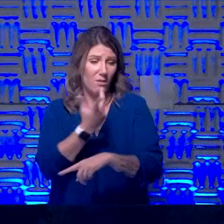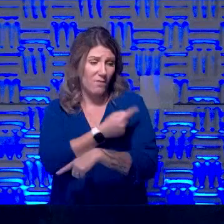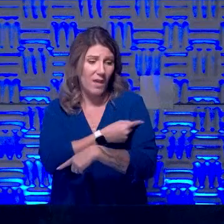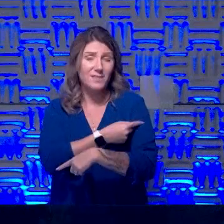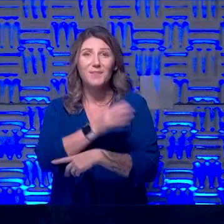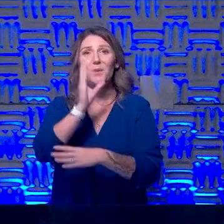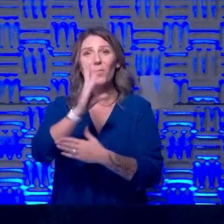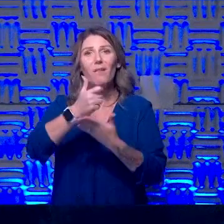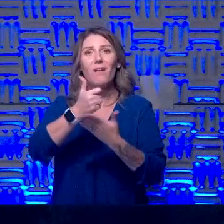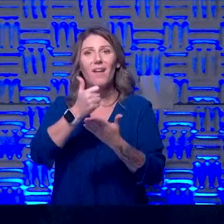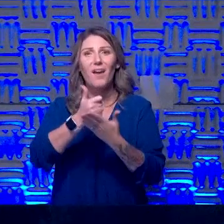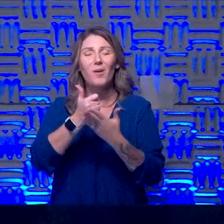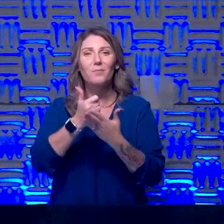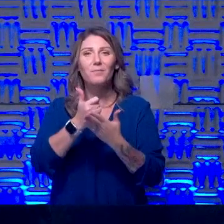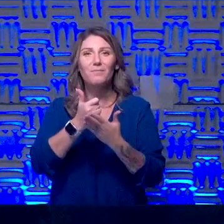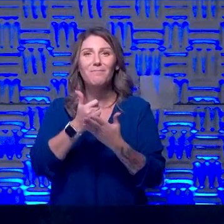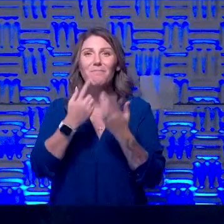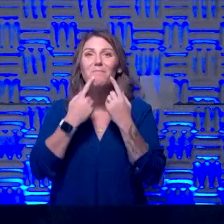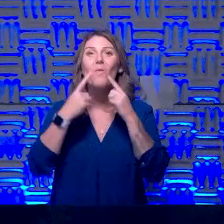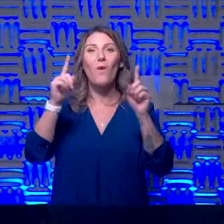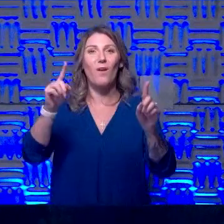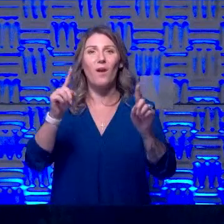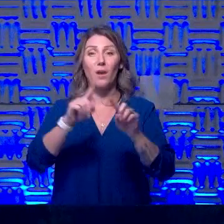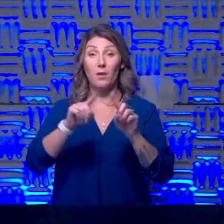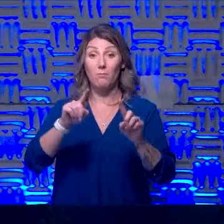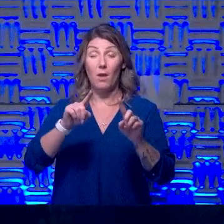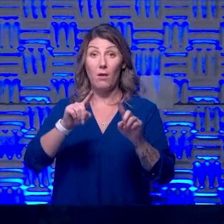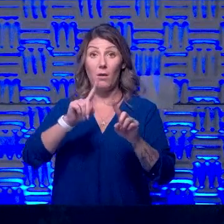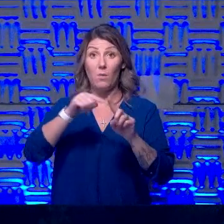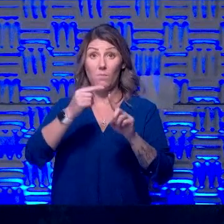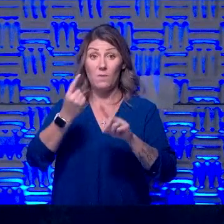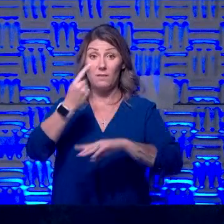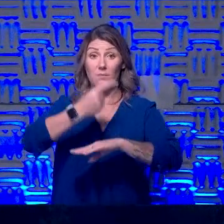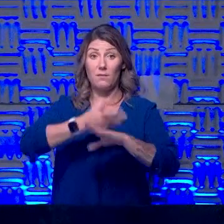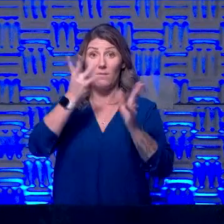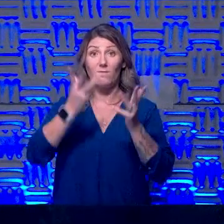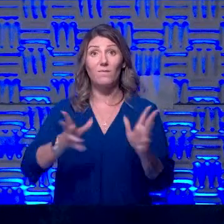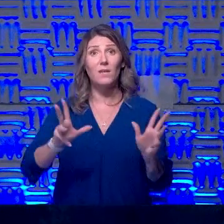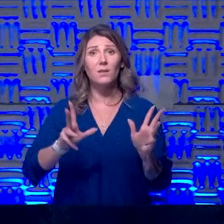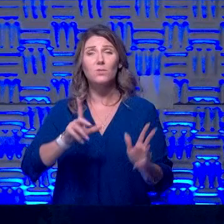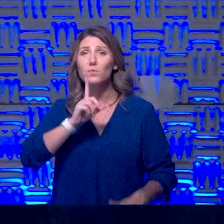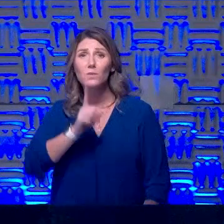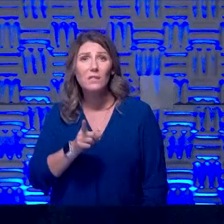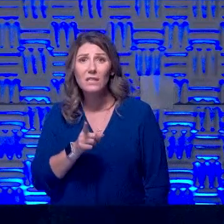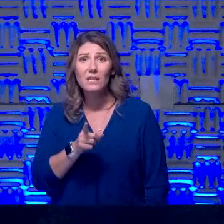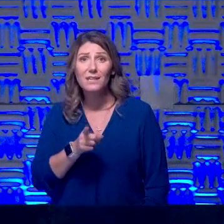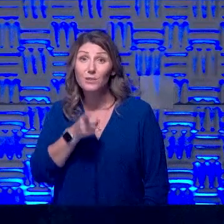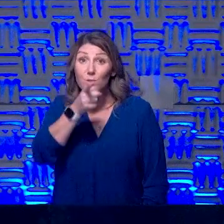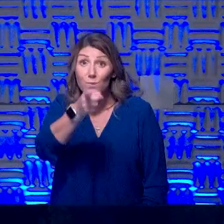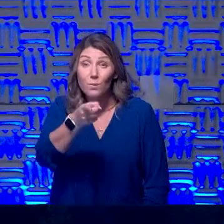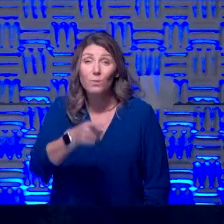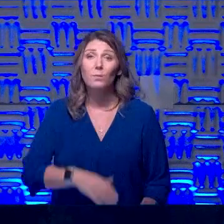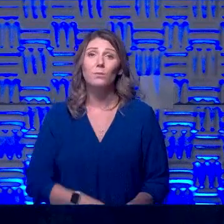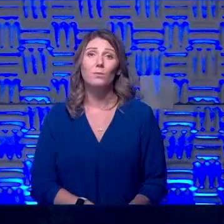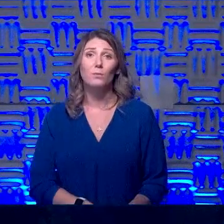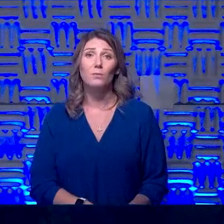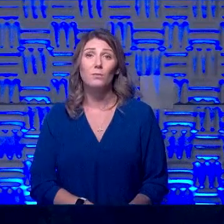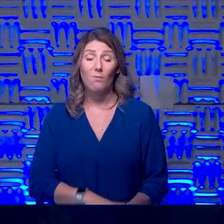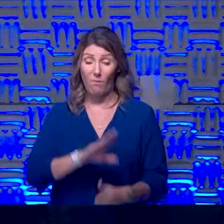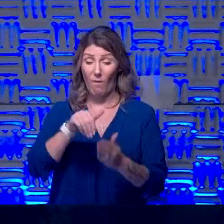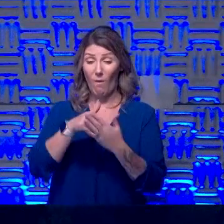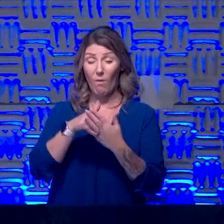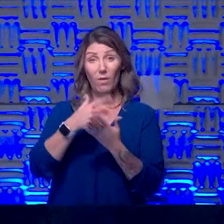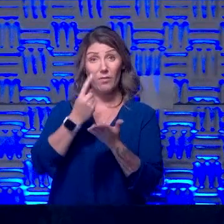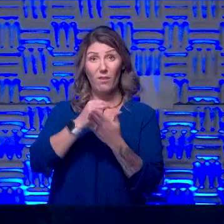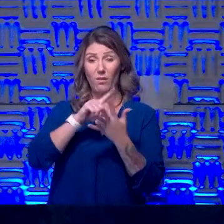Vaccination, which is going to help us make it work. But at the end of the day, it really comes down to you. Because all those